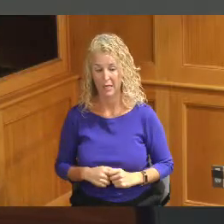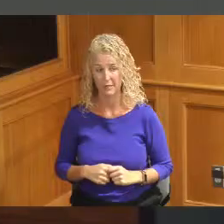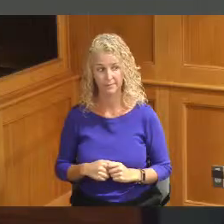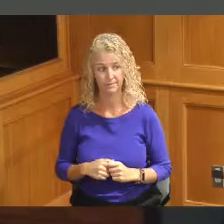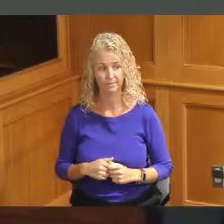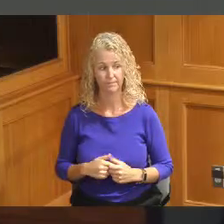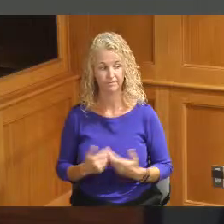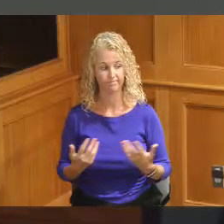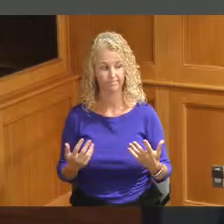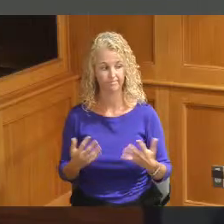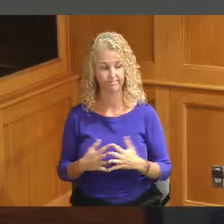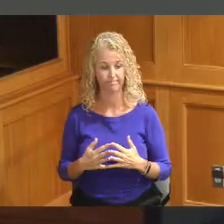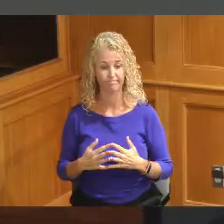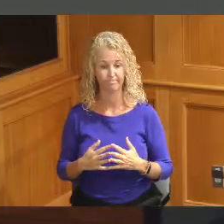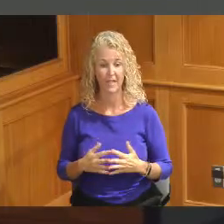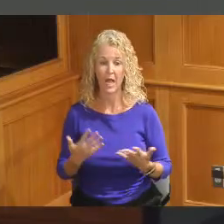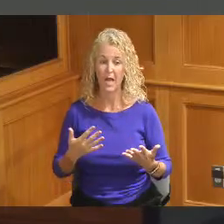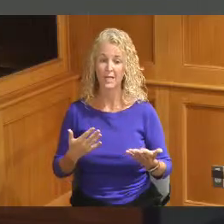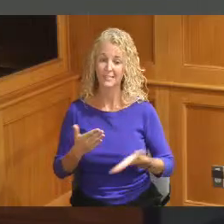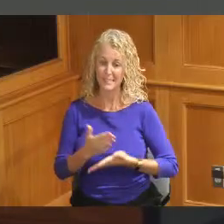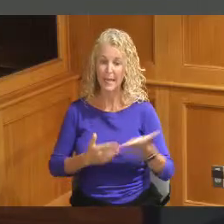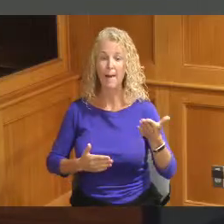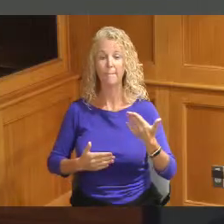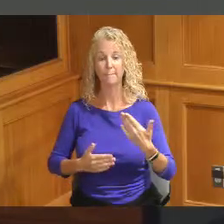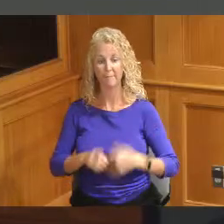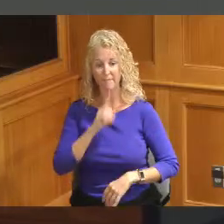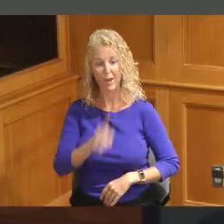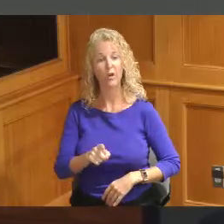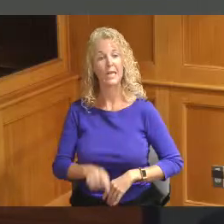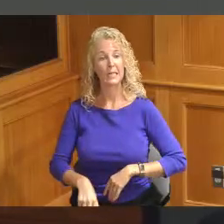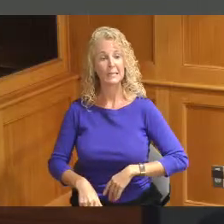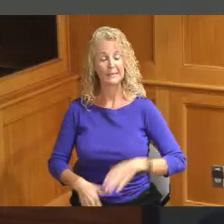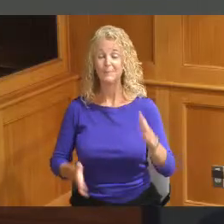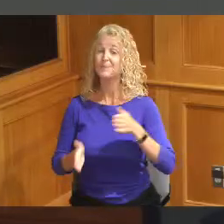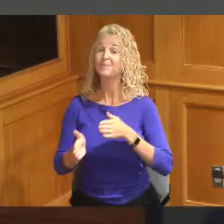have been spirited discussions and negotiations.